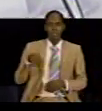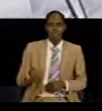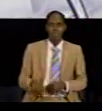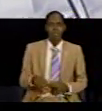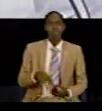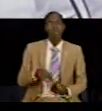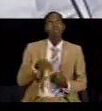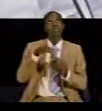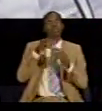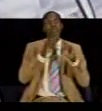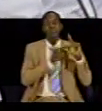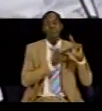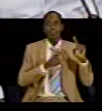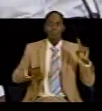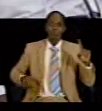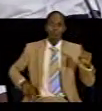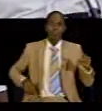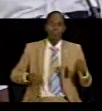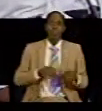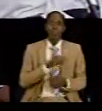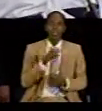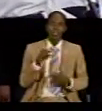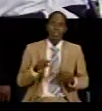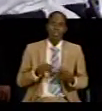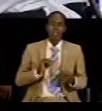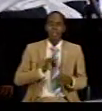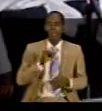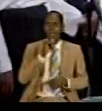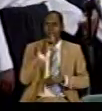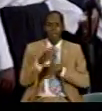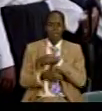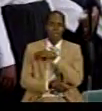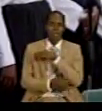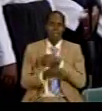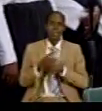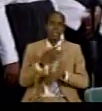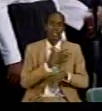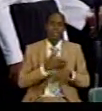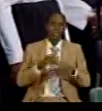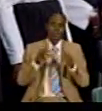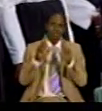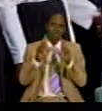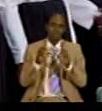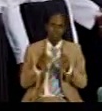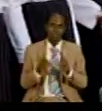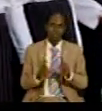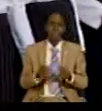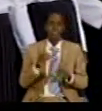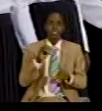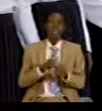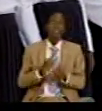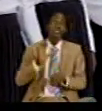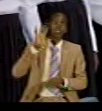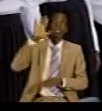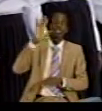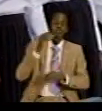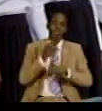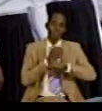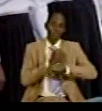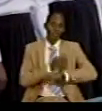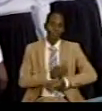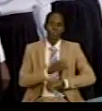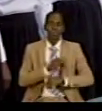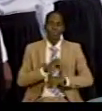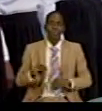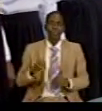precious Lord, when I'm dead and dry, in thy sheltering